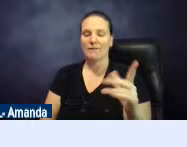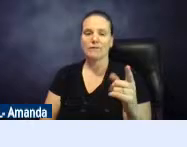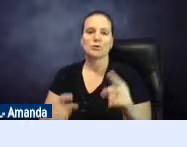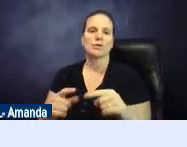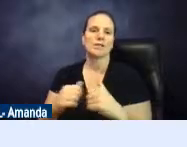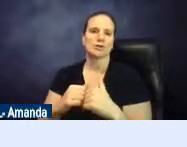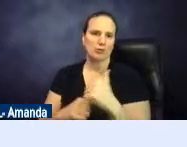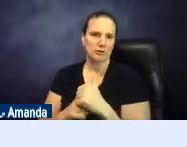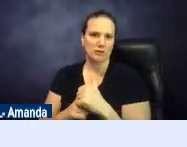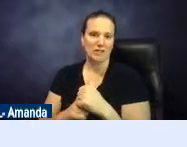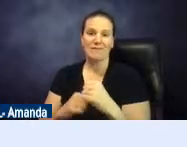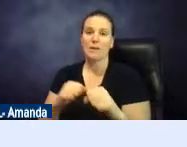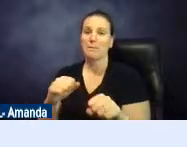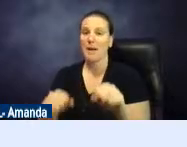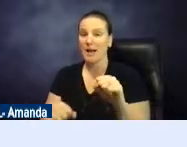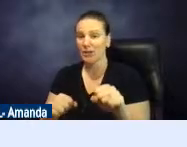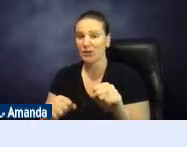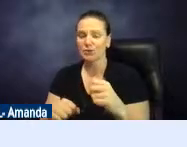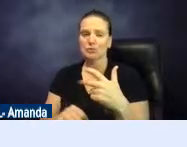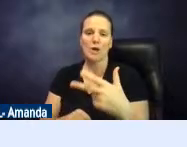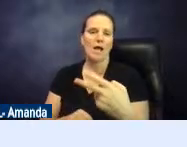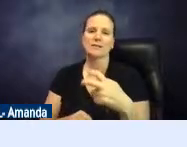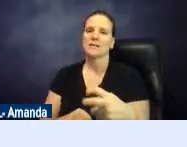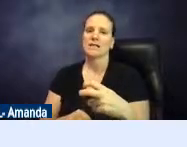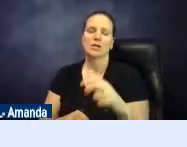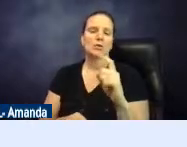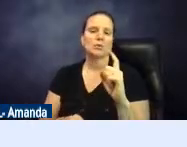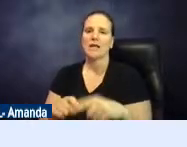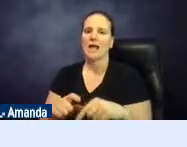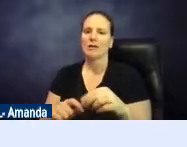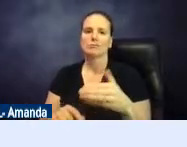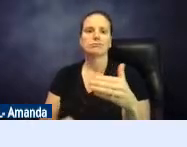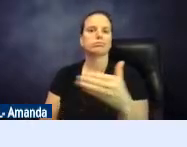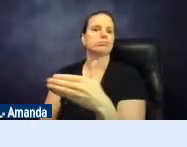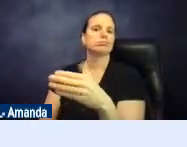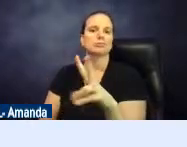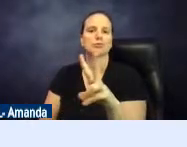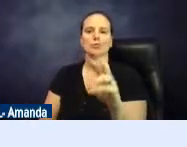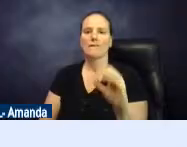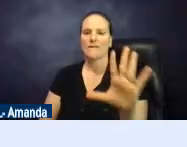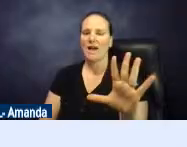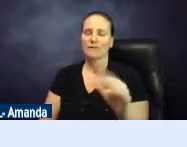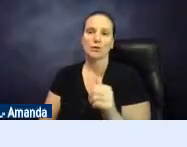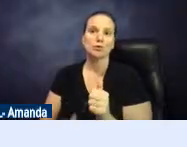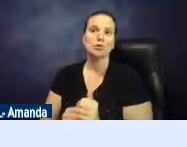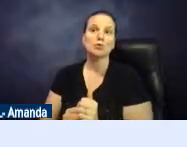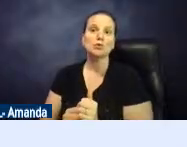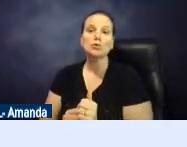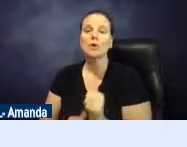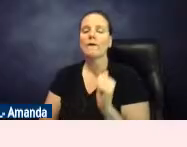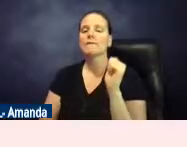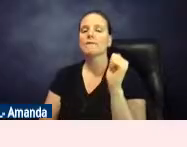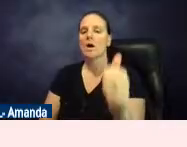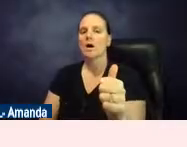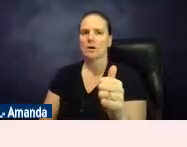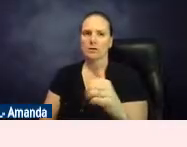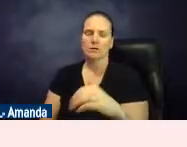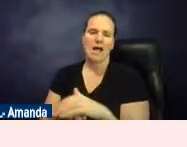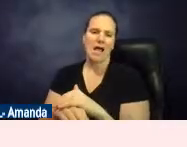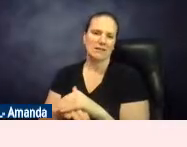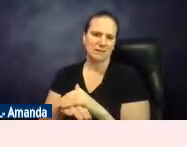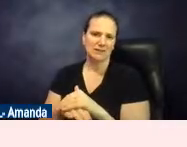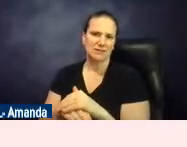but if you are a biker or a transit user, you can't divert to 205. It's just too far. And so having access to transit and